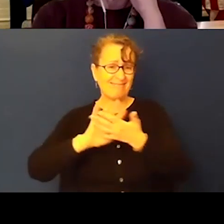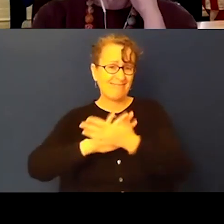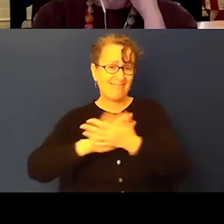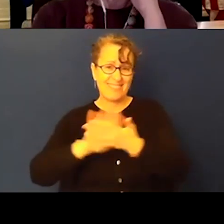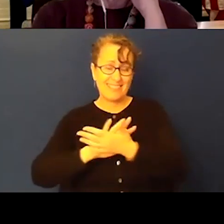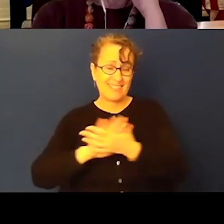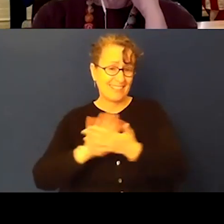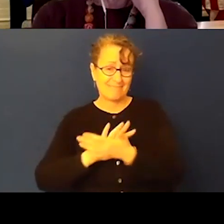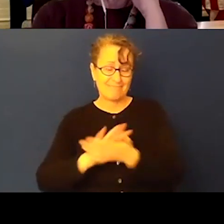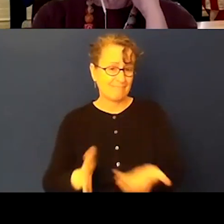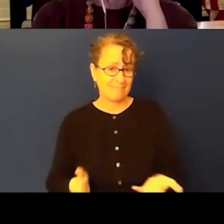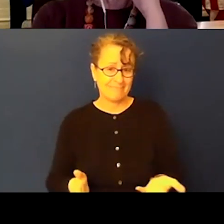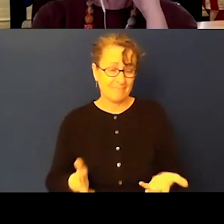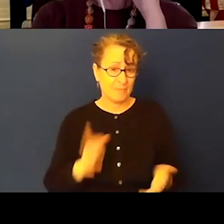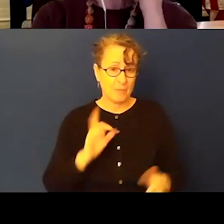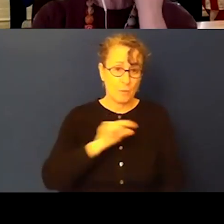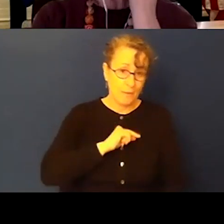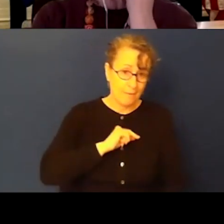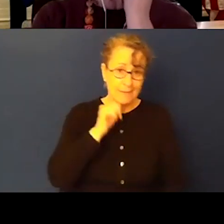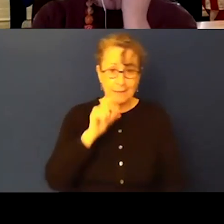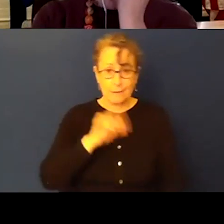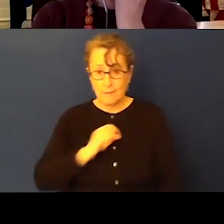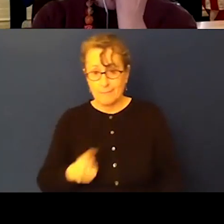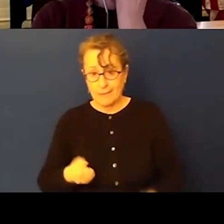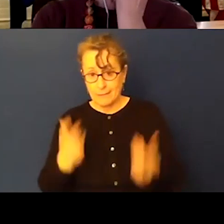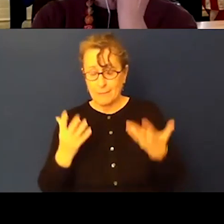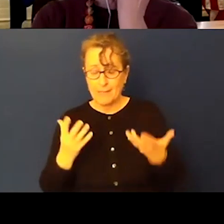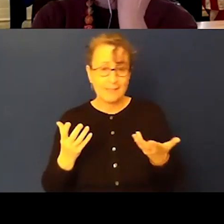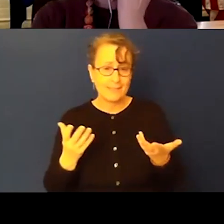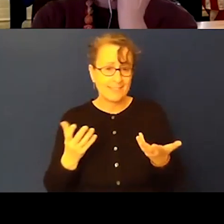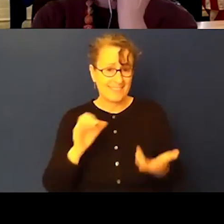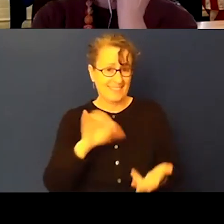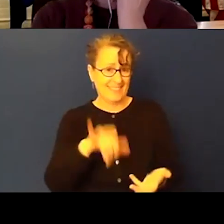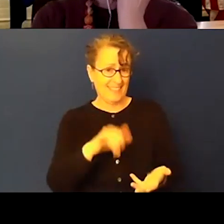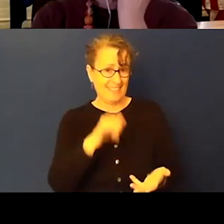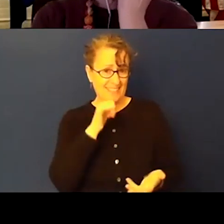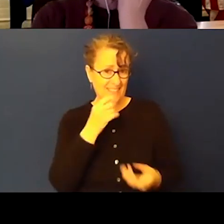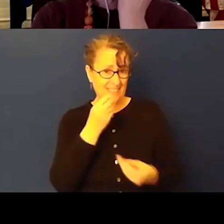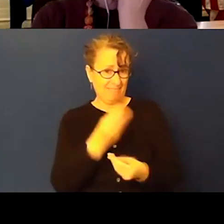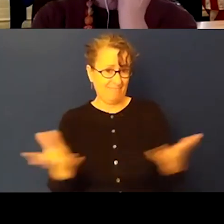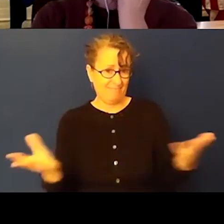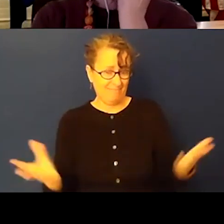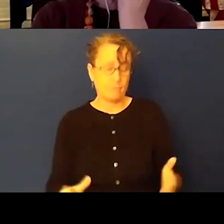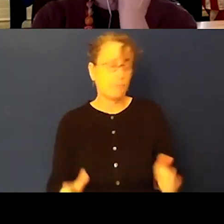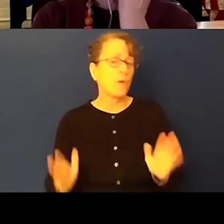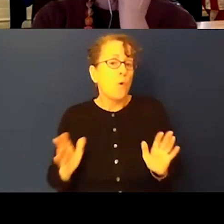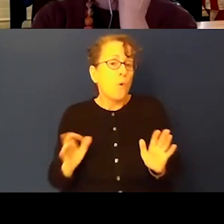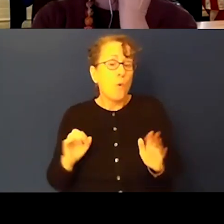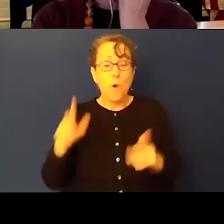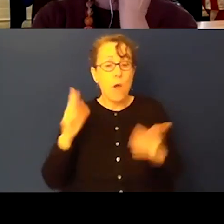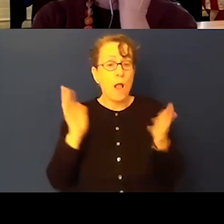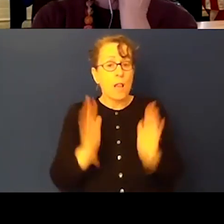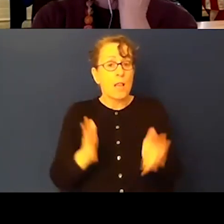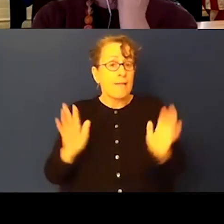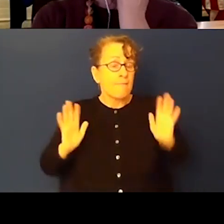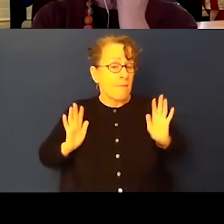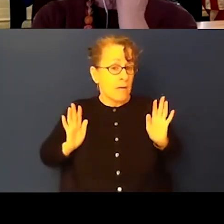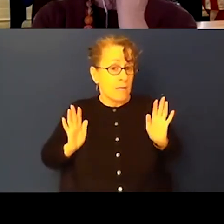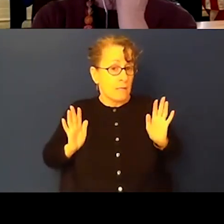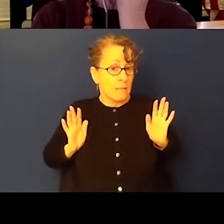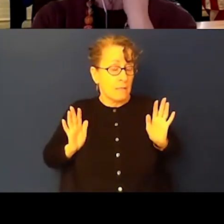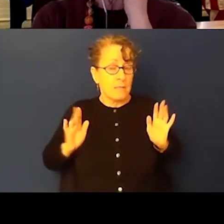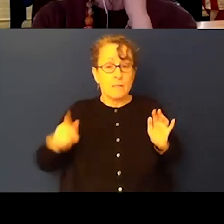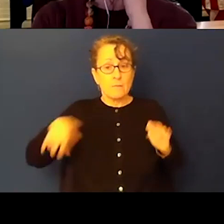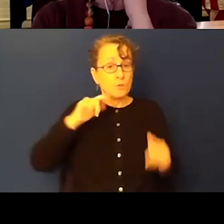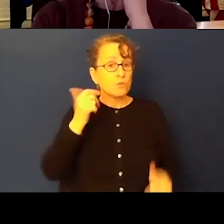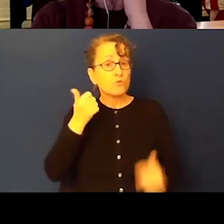what would qualify or what wouldn't. And like I said, if the group of you feels we just need to try this for a bit and experience it and